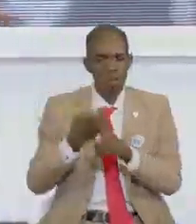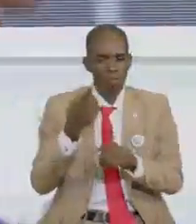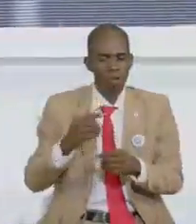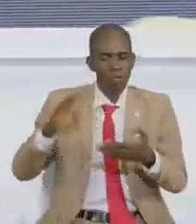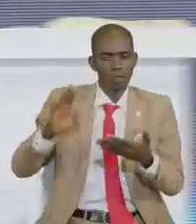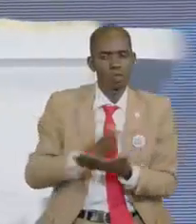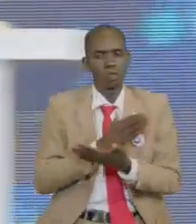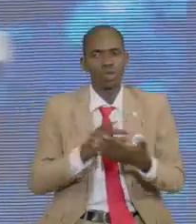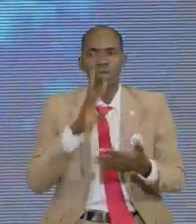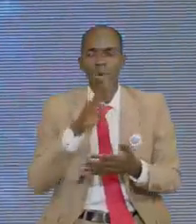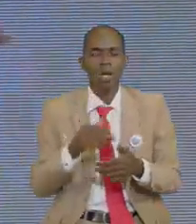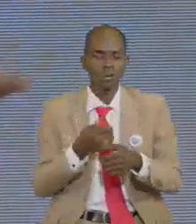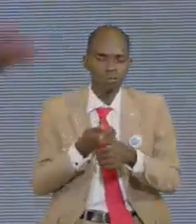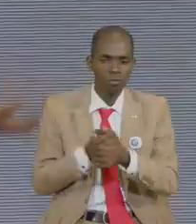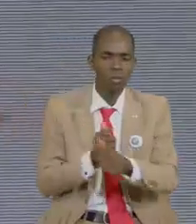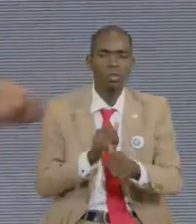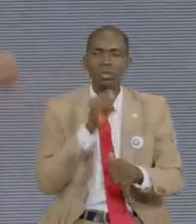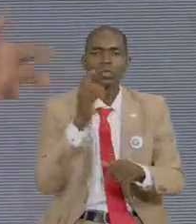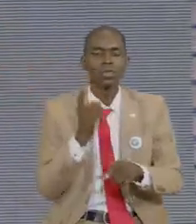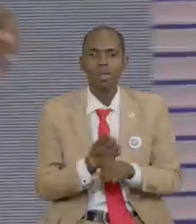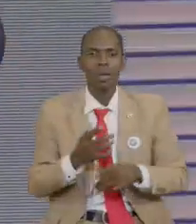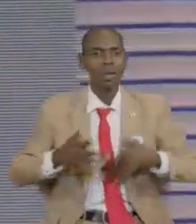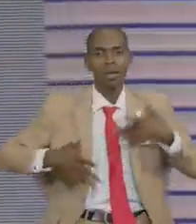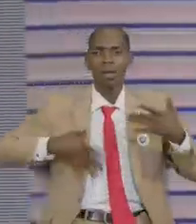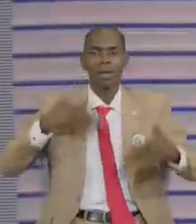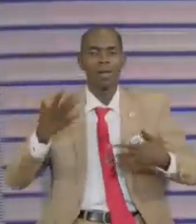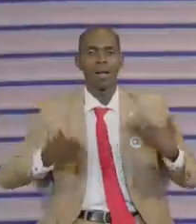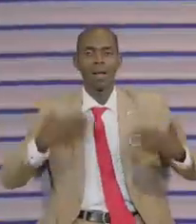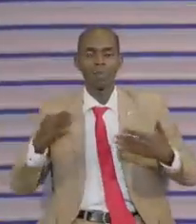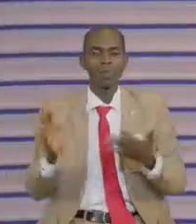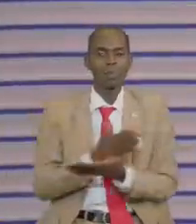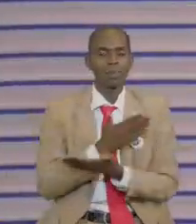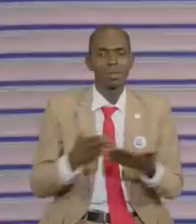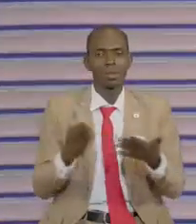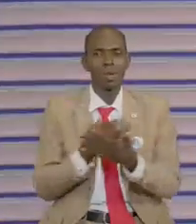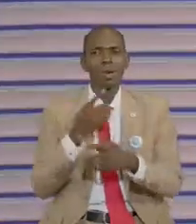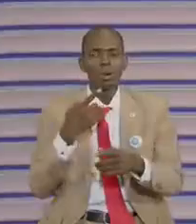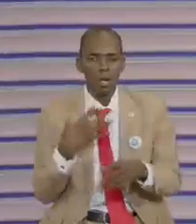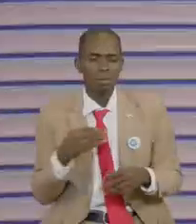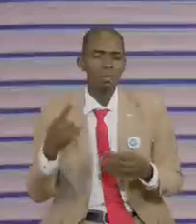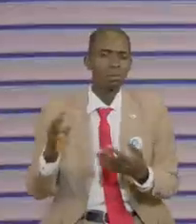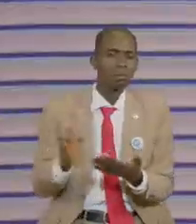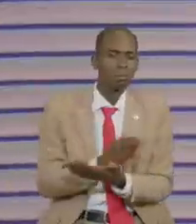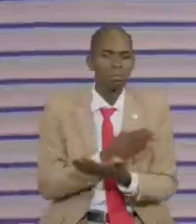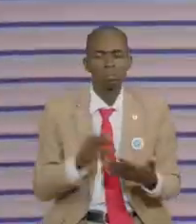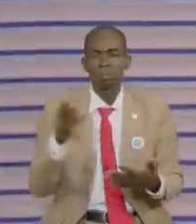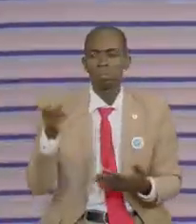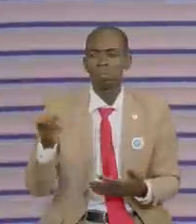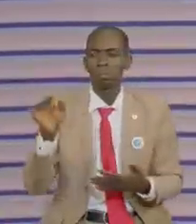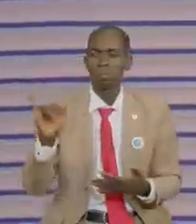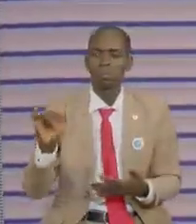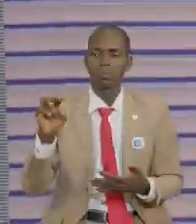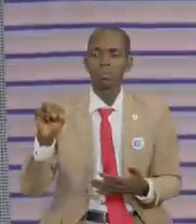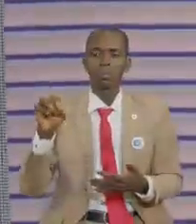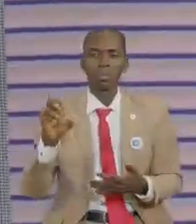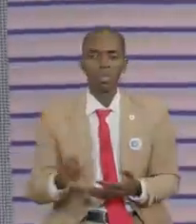are living. You're not just emotionally enjoying the song. The song and the hymn and the psalms, spiritual